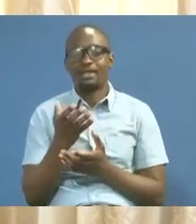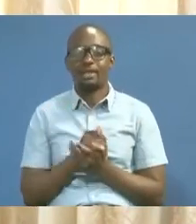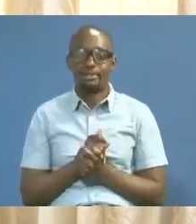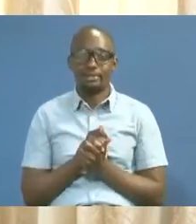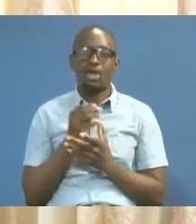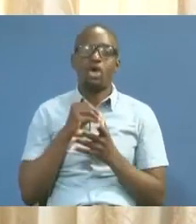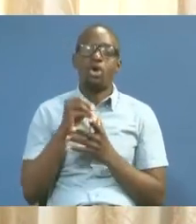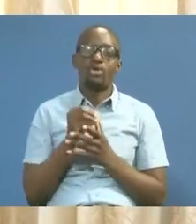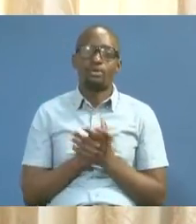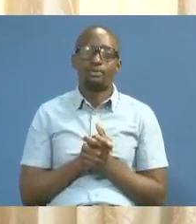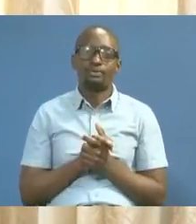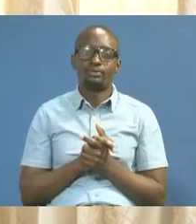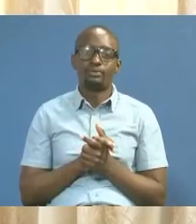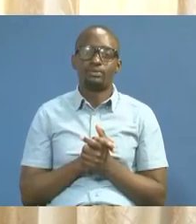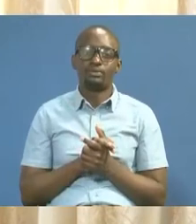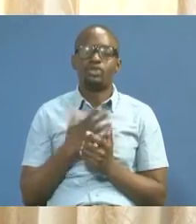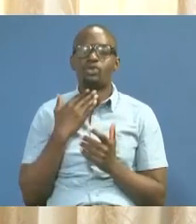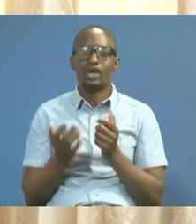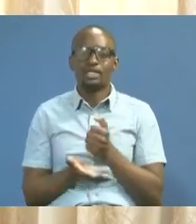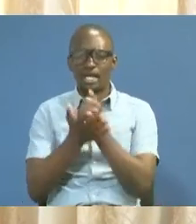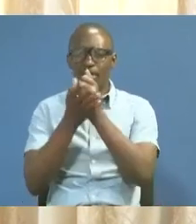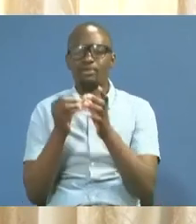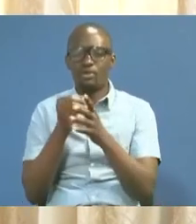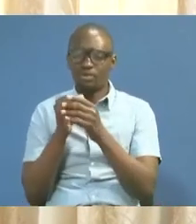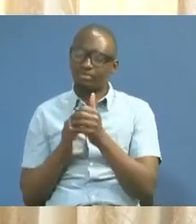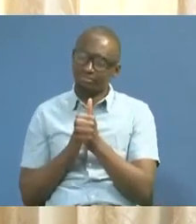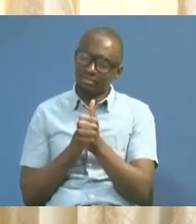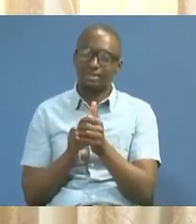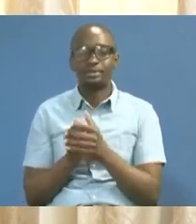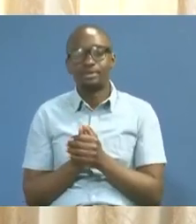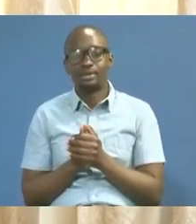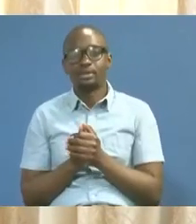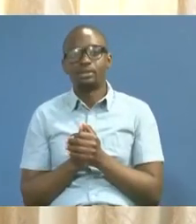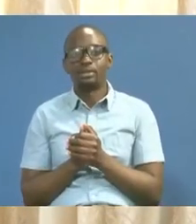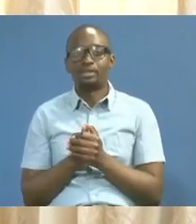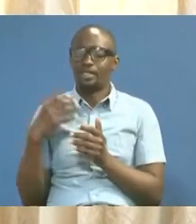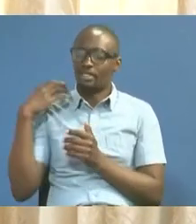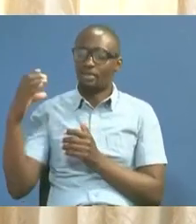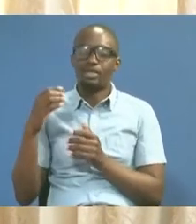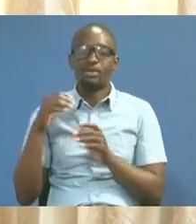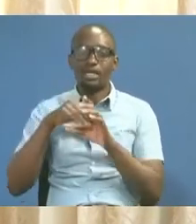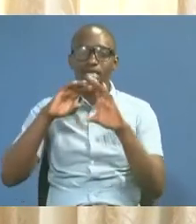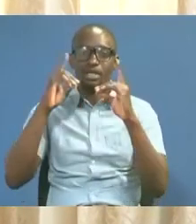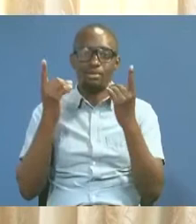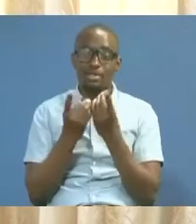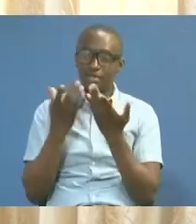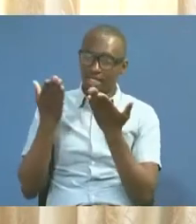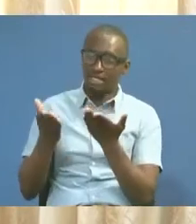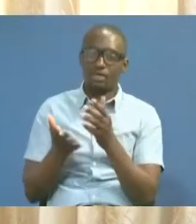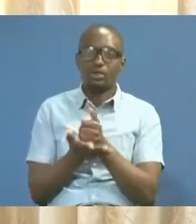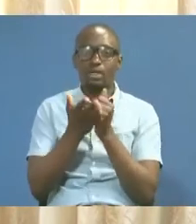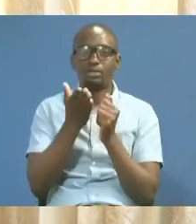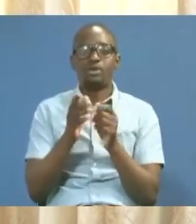you need some help or guidance. The chairperson in your department is there to help you, and also the